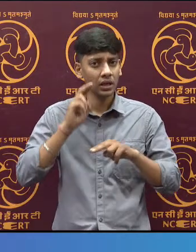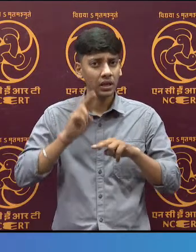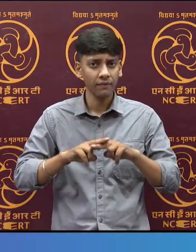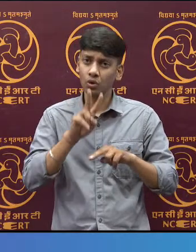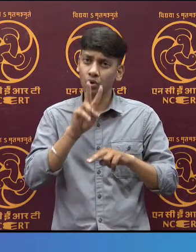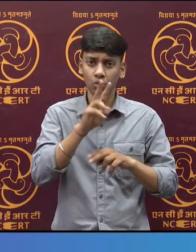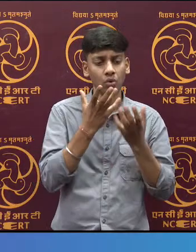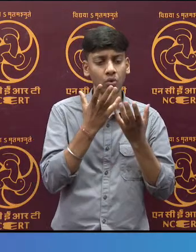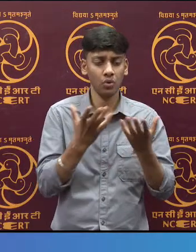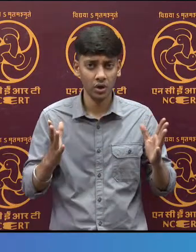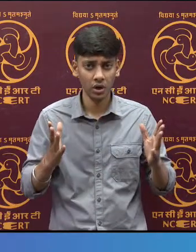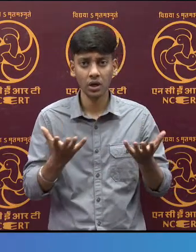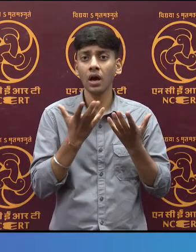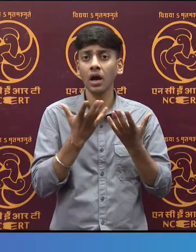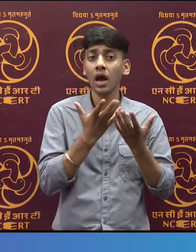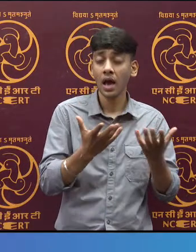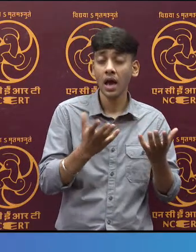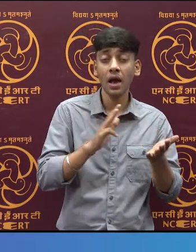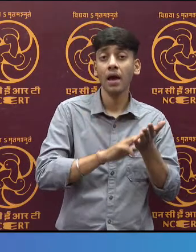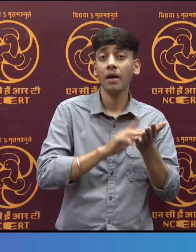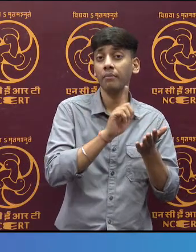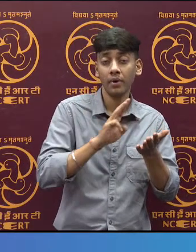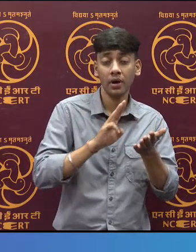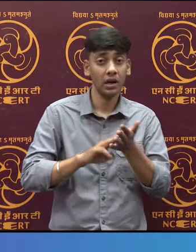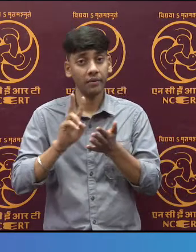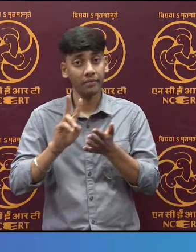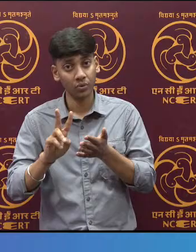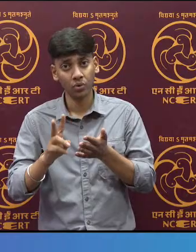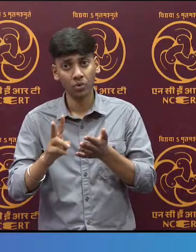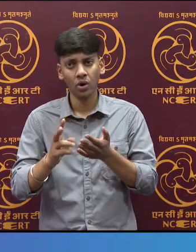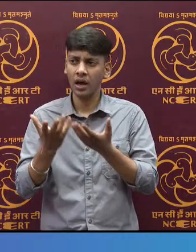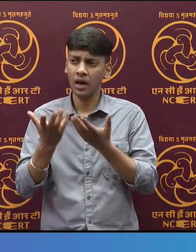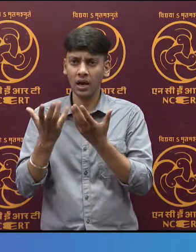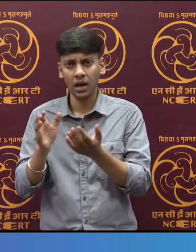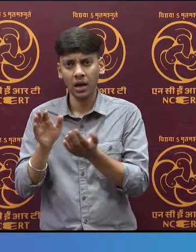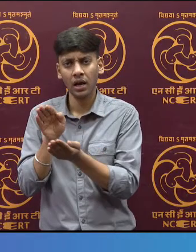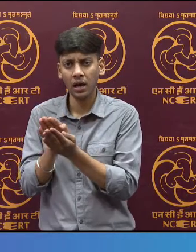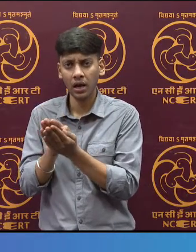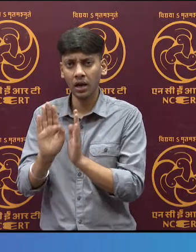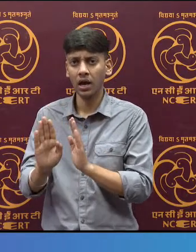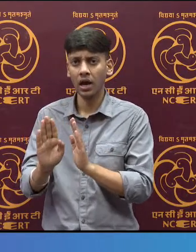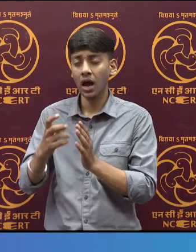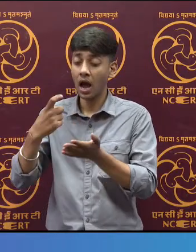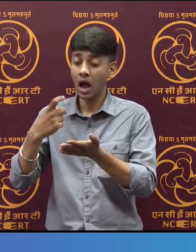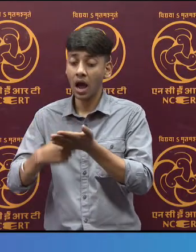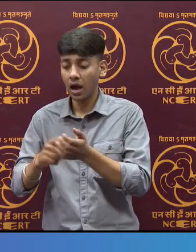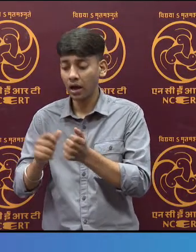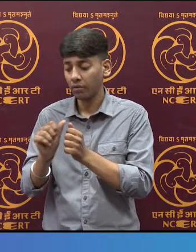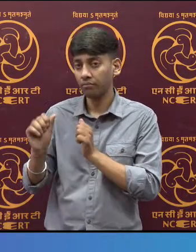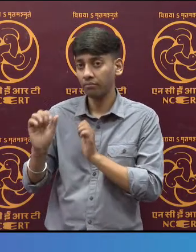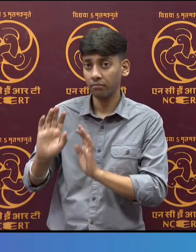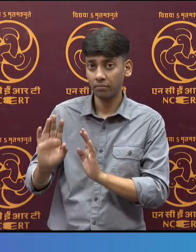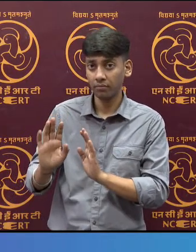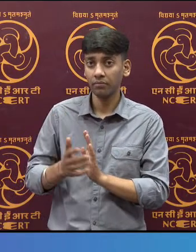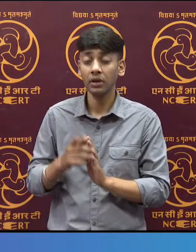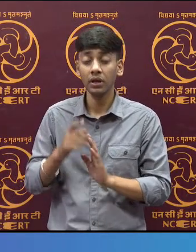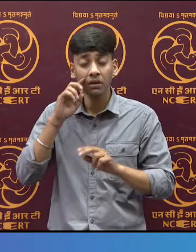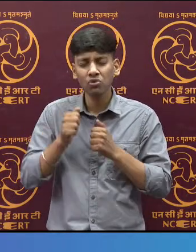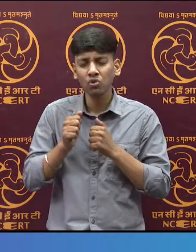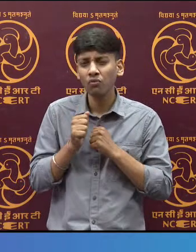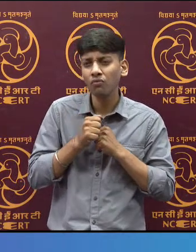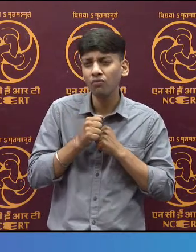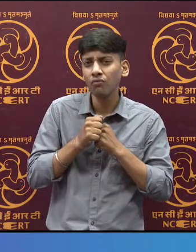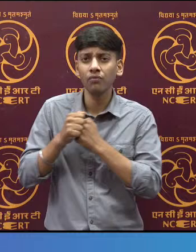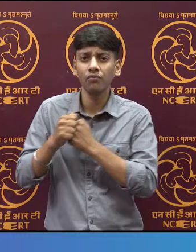two objects of masses m1 and m2 kept at a certain distance r, then the force